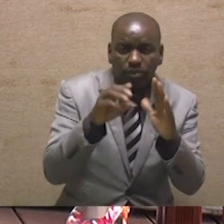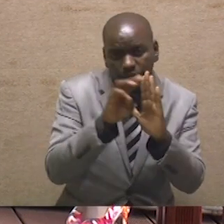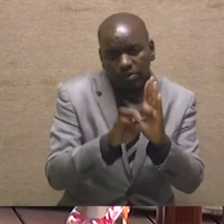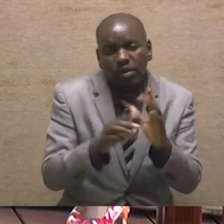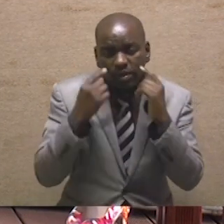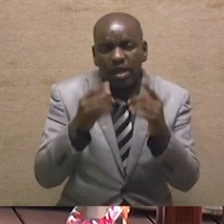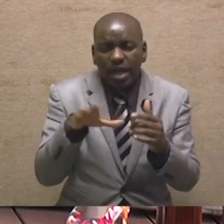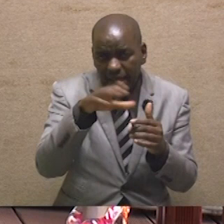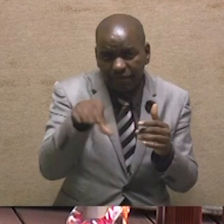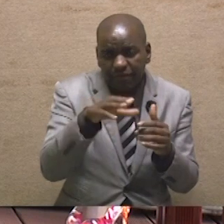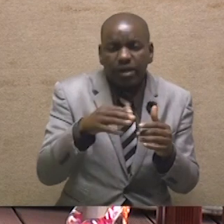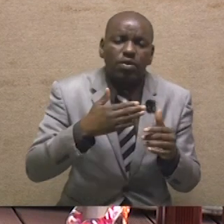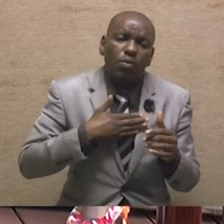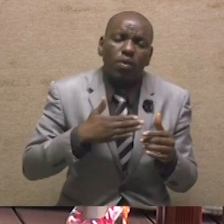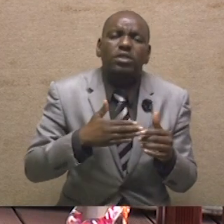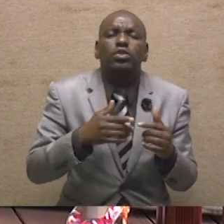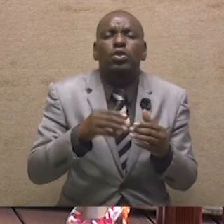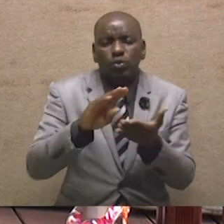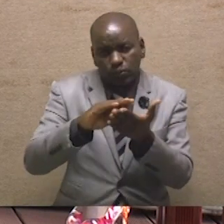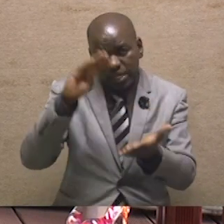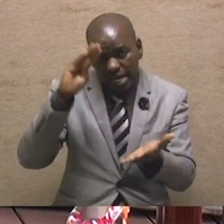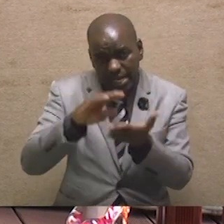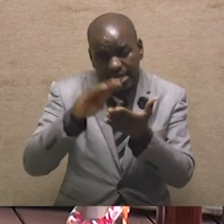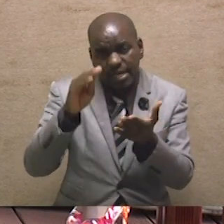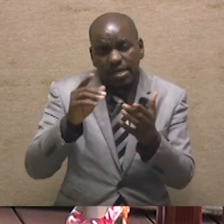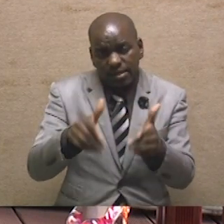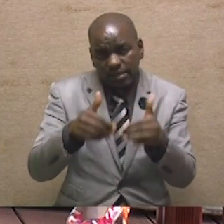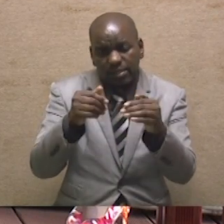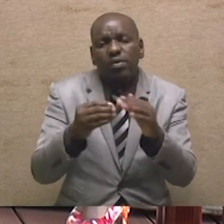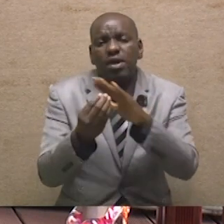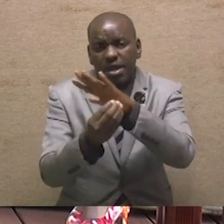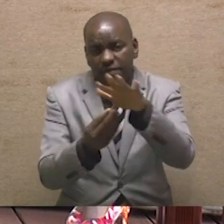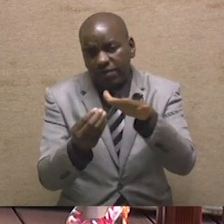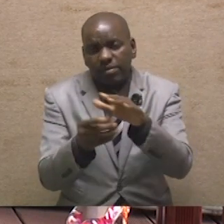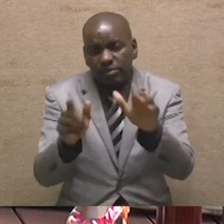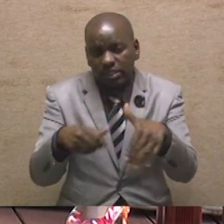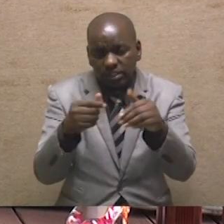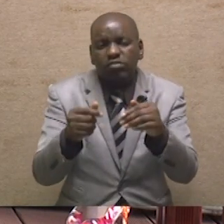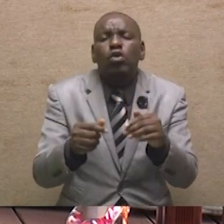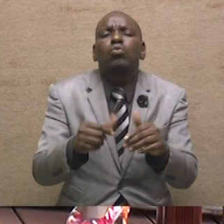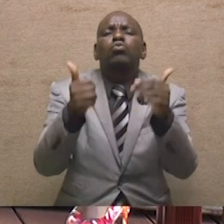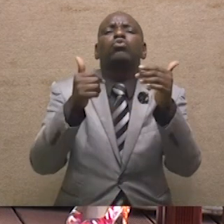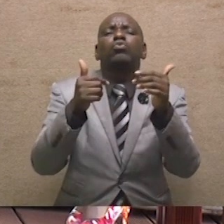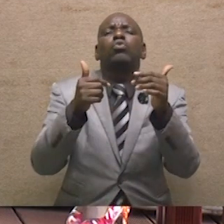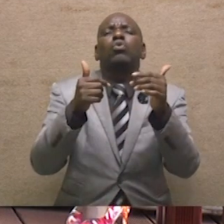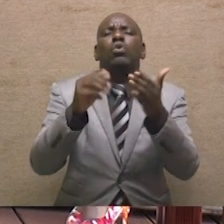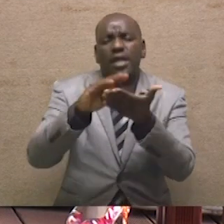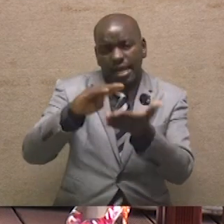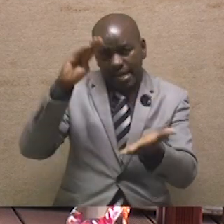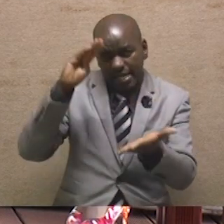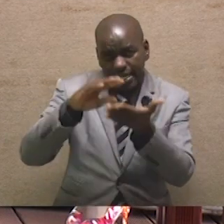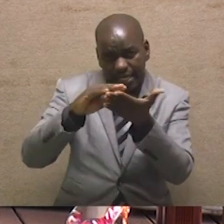The important principle is everyone who wants to learn must have access to a learning environment that